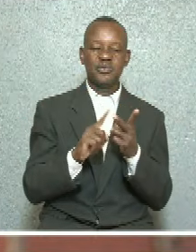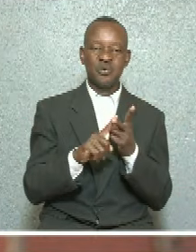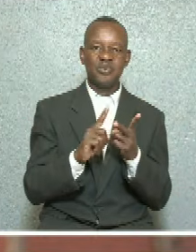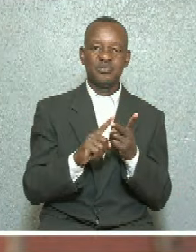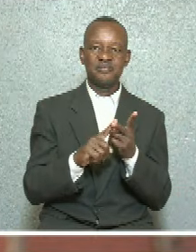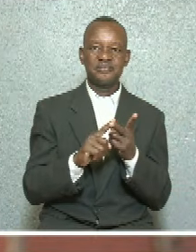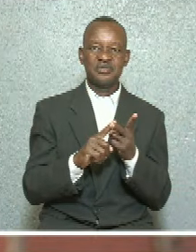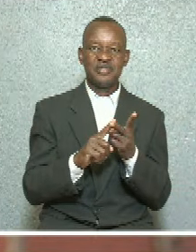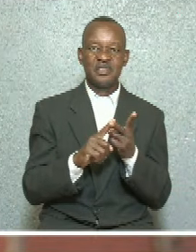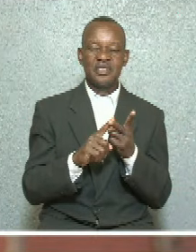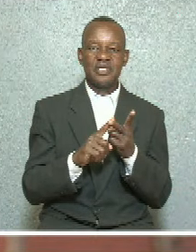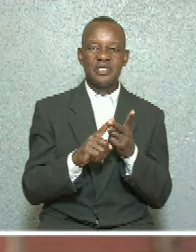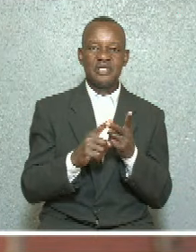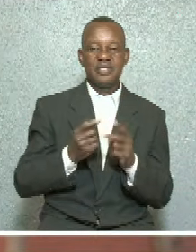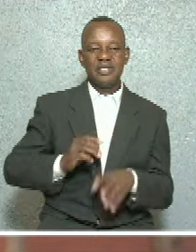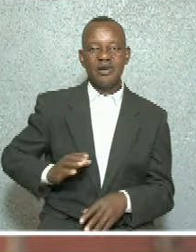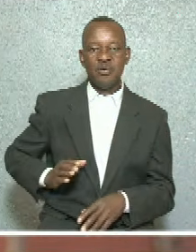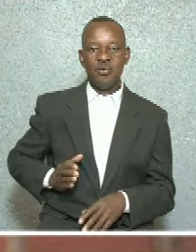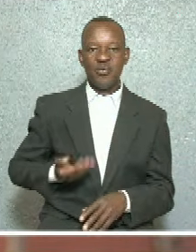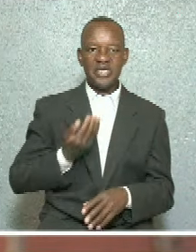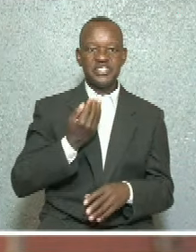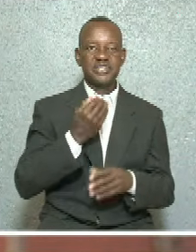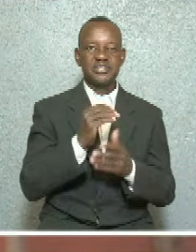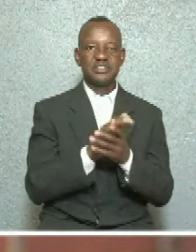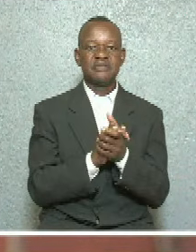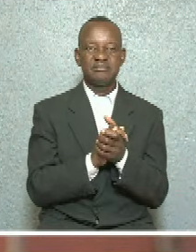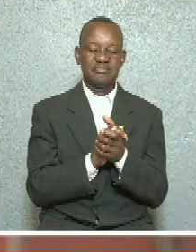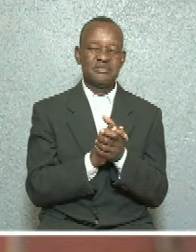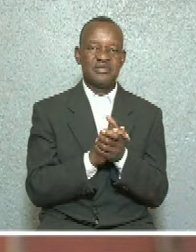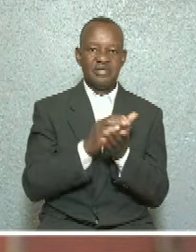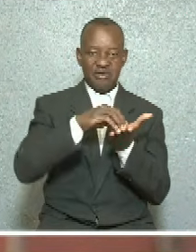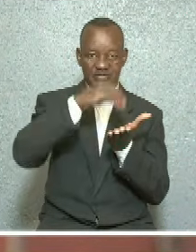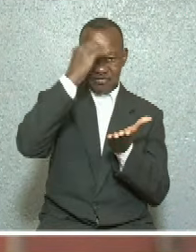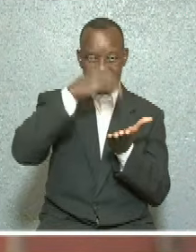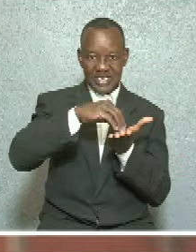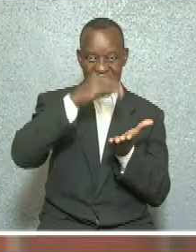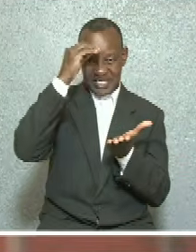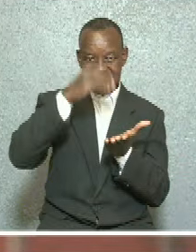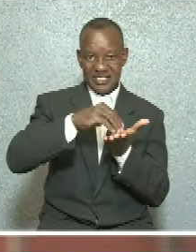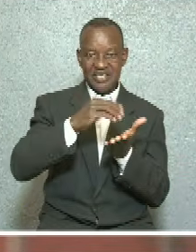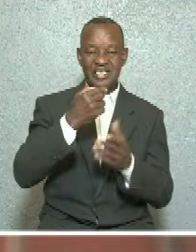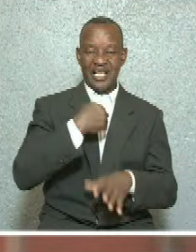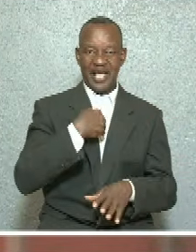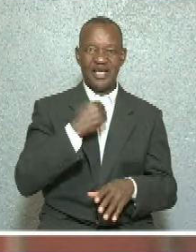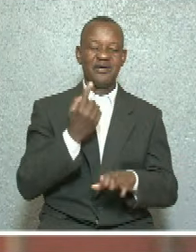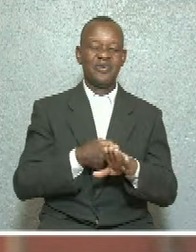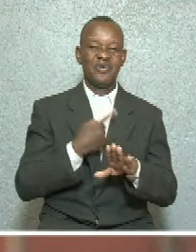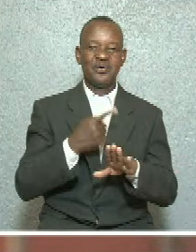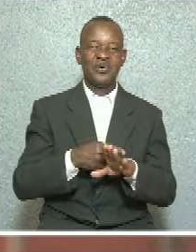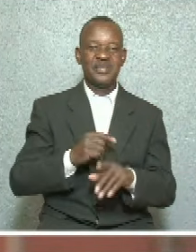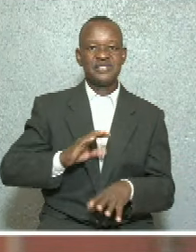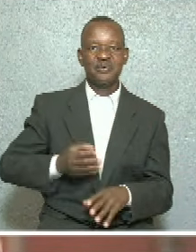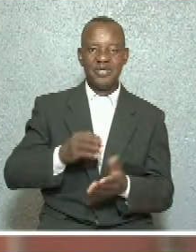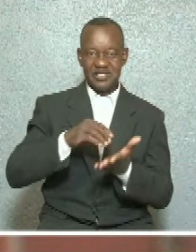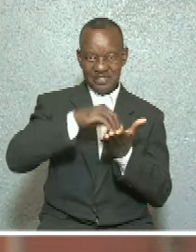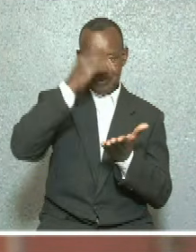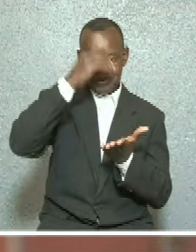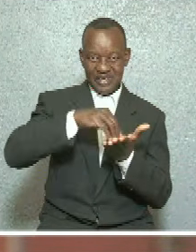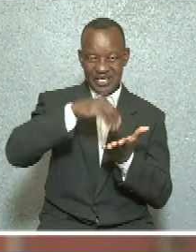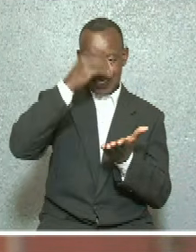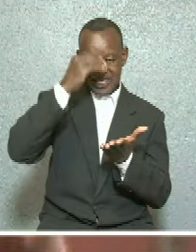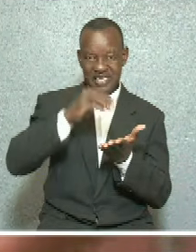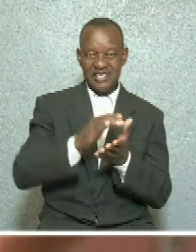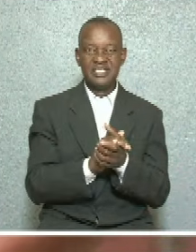learning. I always wanted to learn, whether in the classroom, whether outside of the classroom